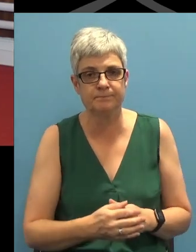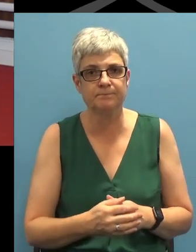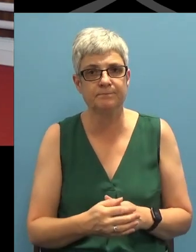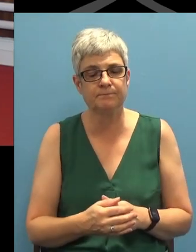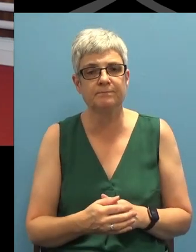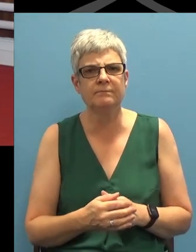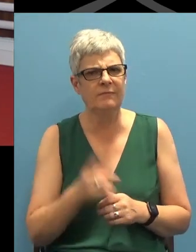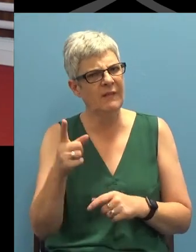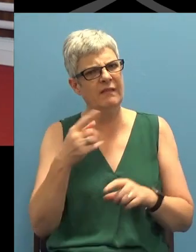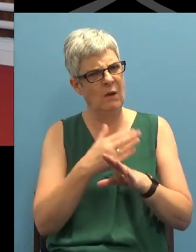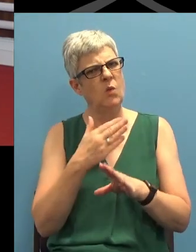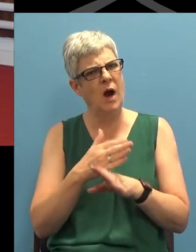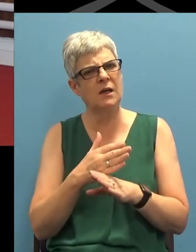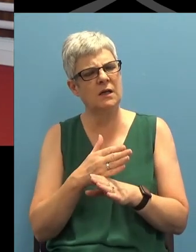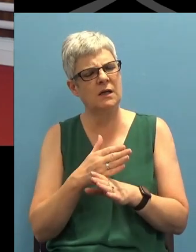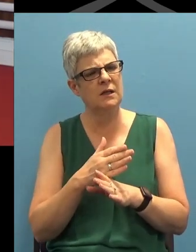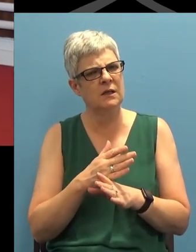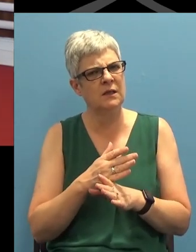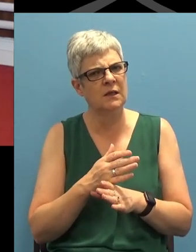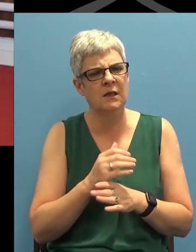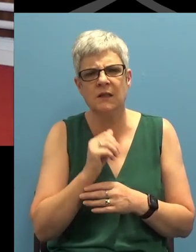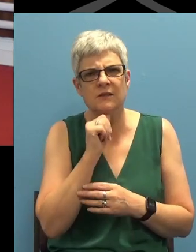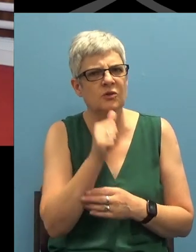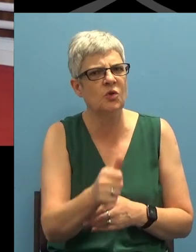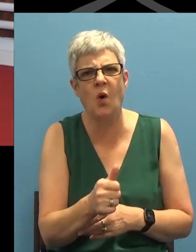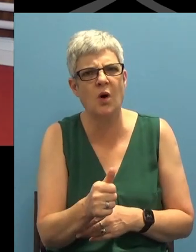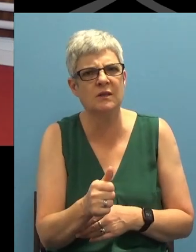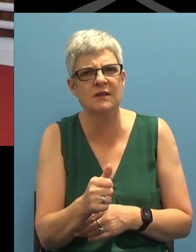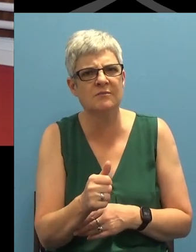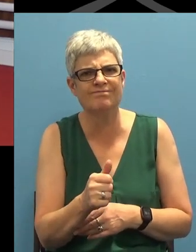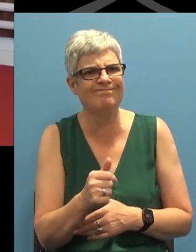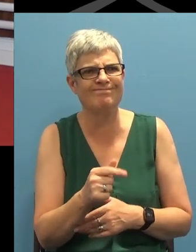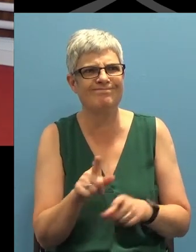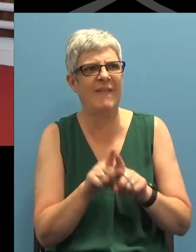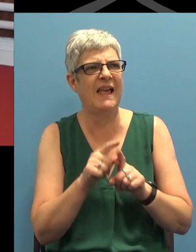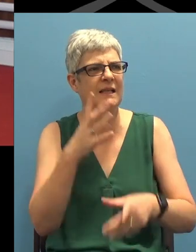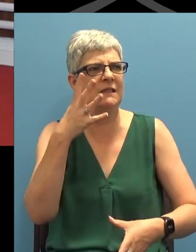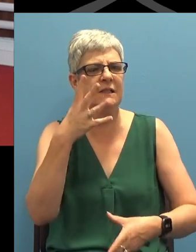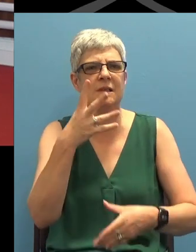Now, that work is not to be summed up